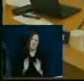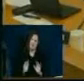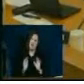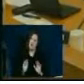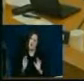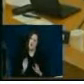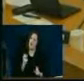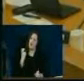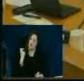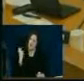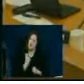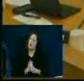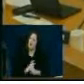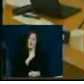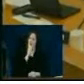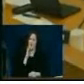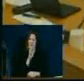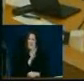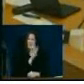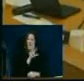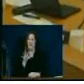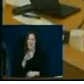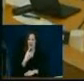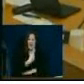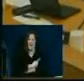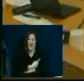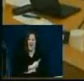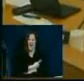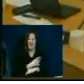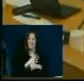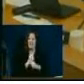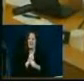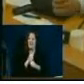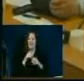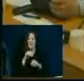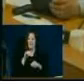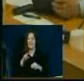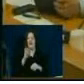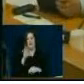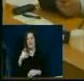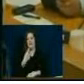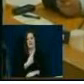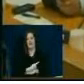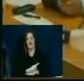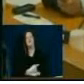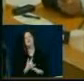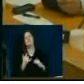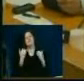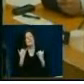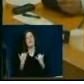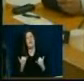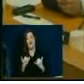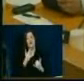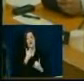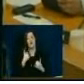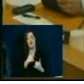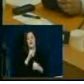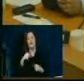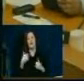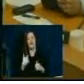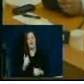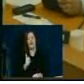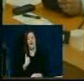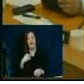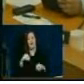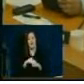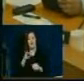so hard, was that 45-day, to get it within that 45-day. Now that you say that we can have it